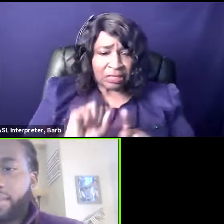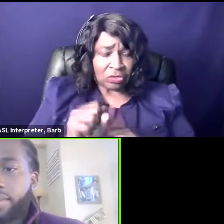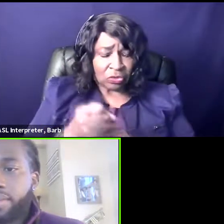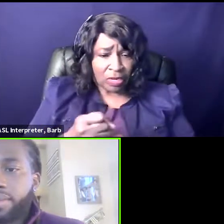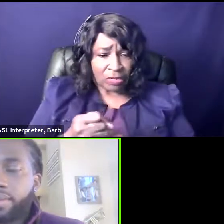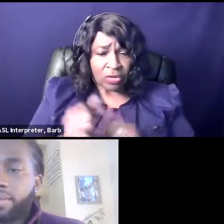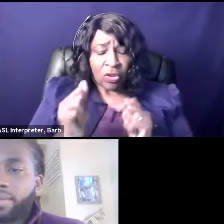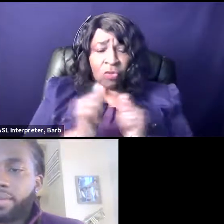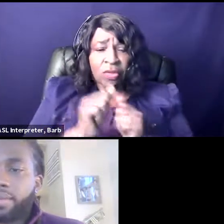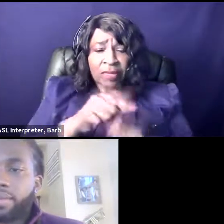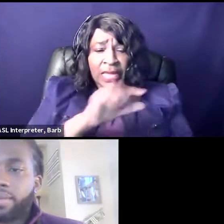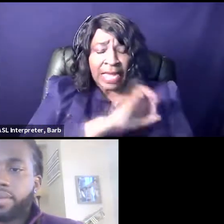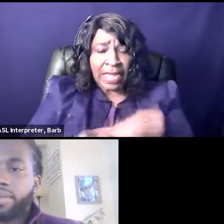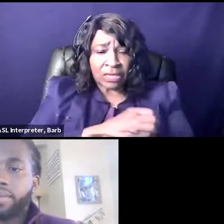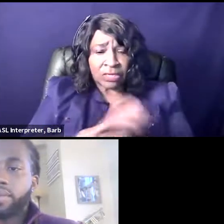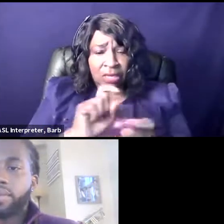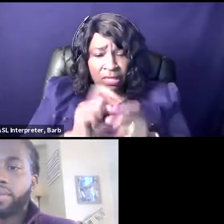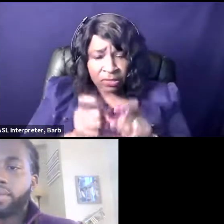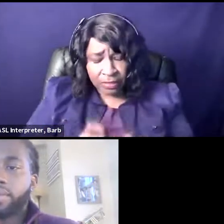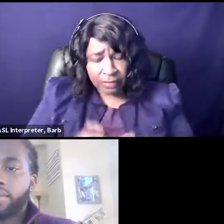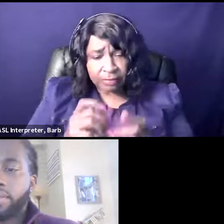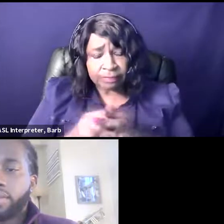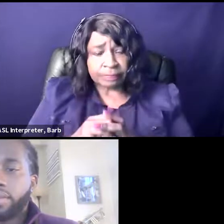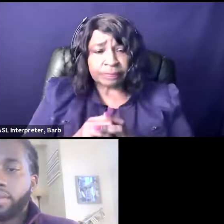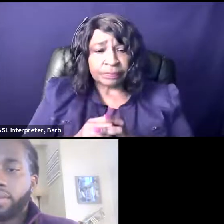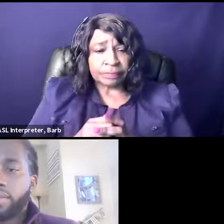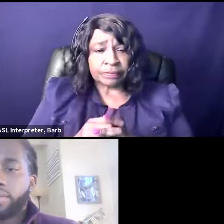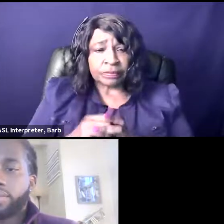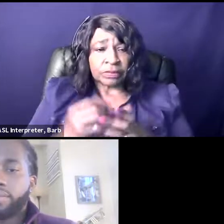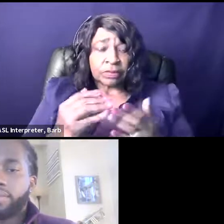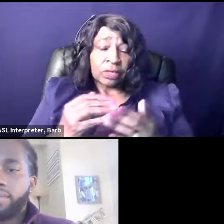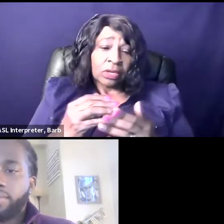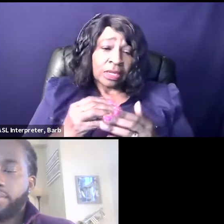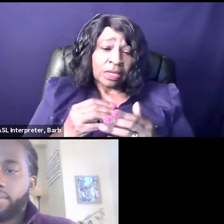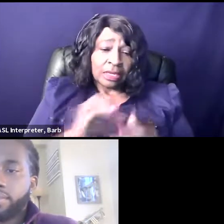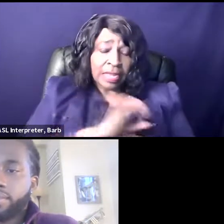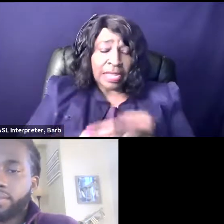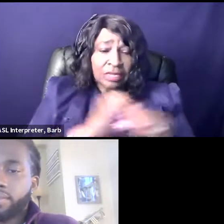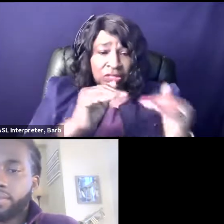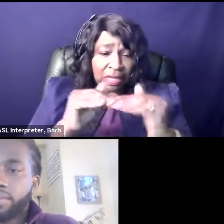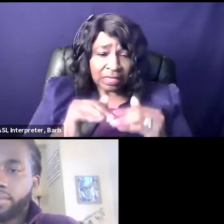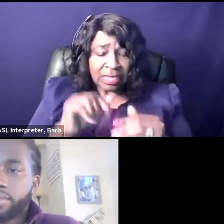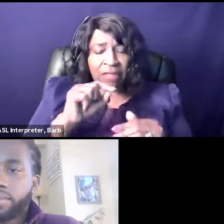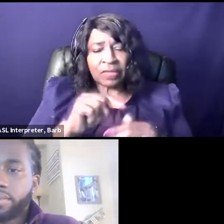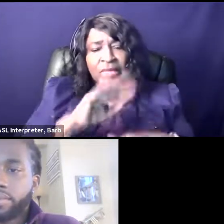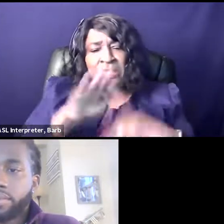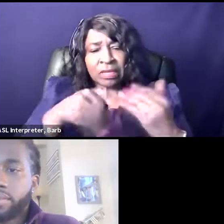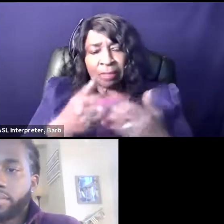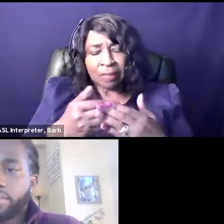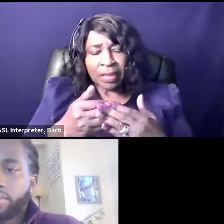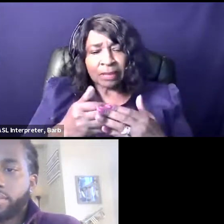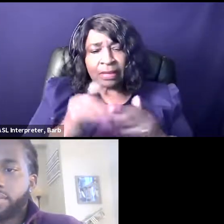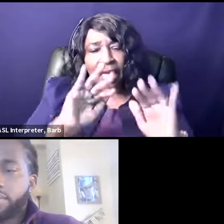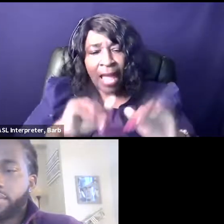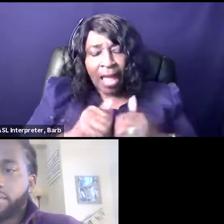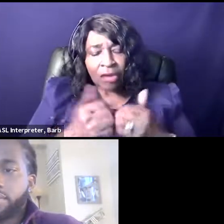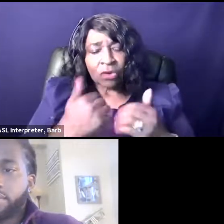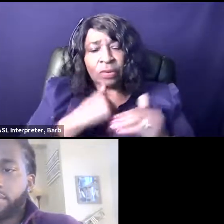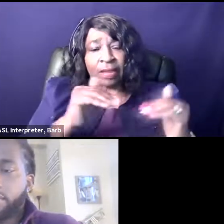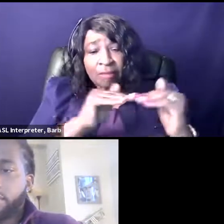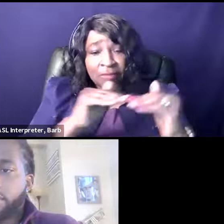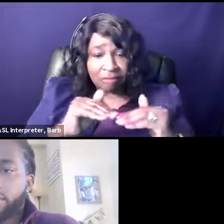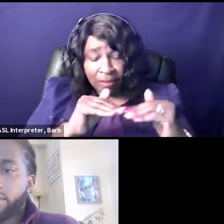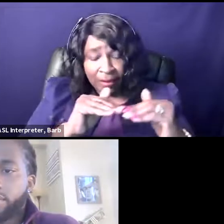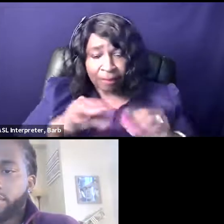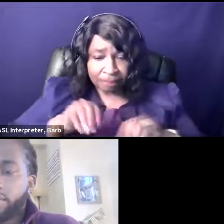lens? Yeah. So energy justice is really all about how do we fairly disseminate the benefits